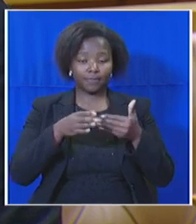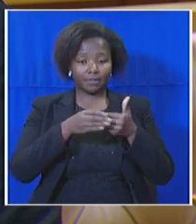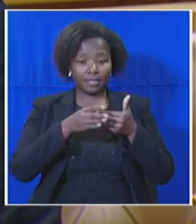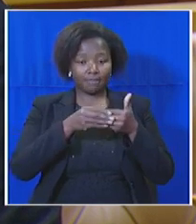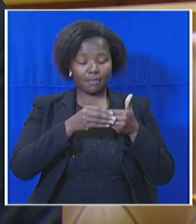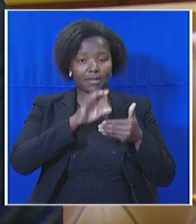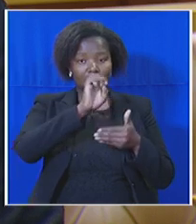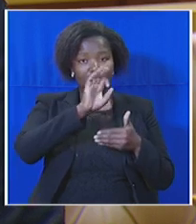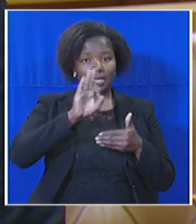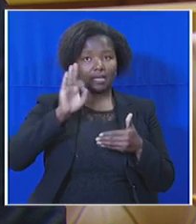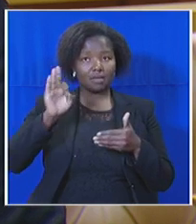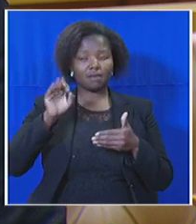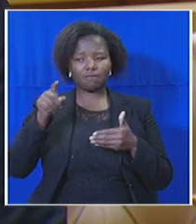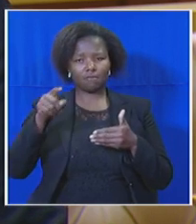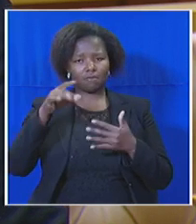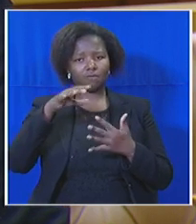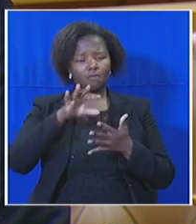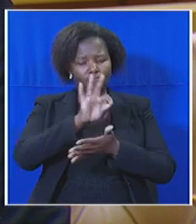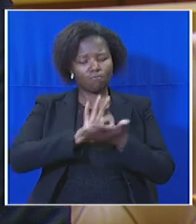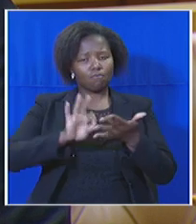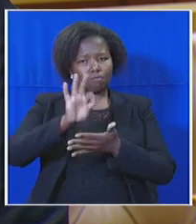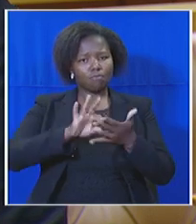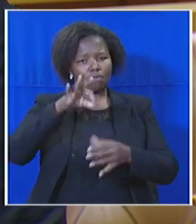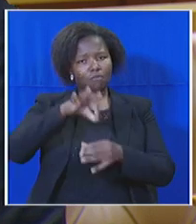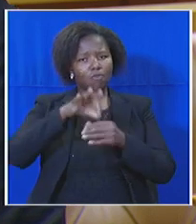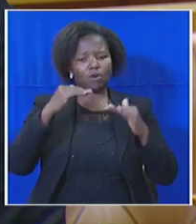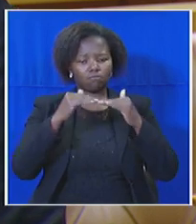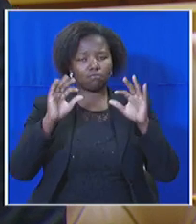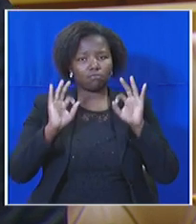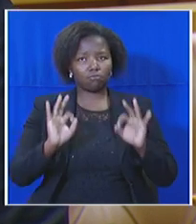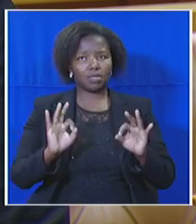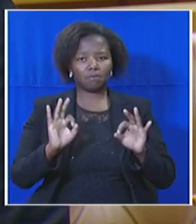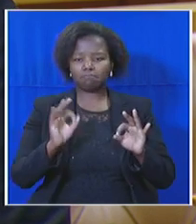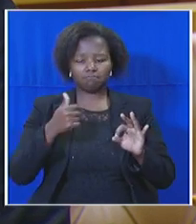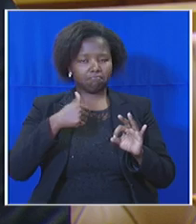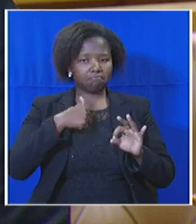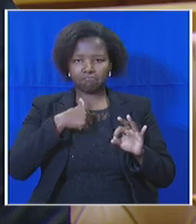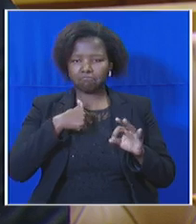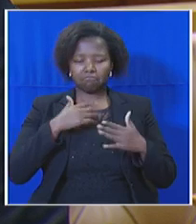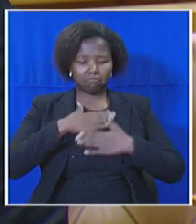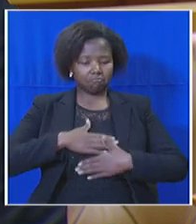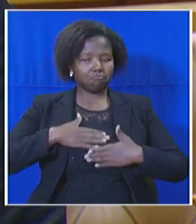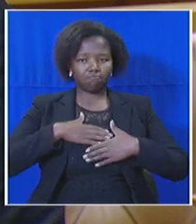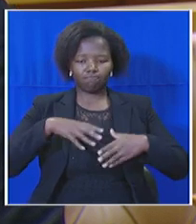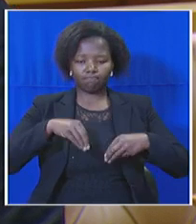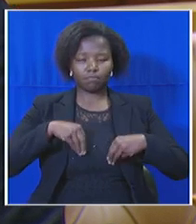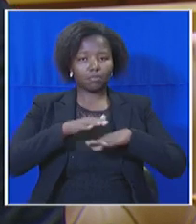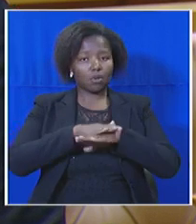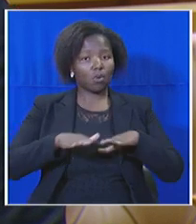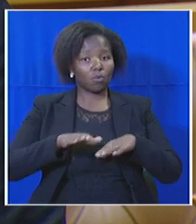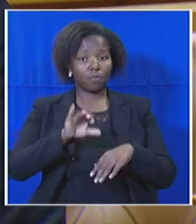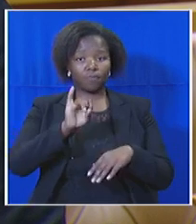who were elected democratically to this Parliament do not accept, will never accept intimidation